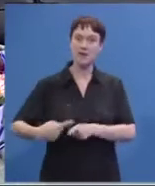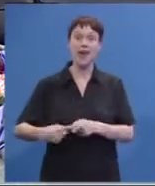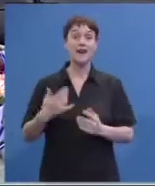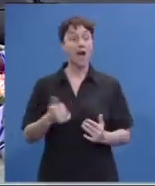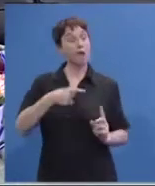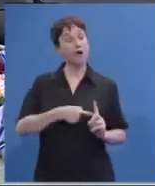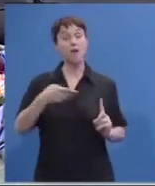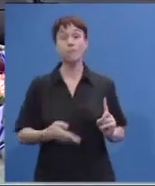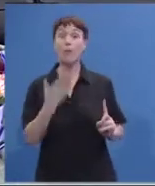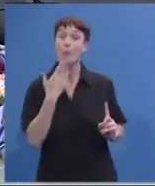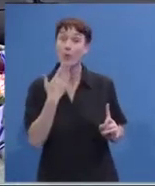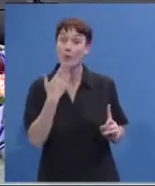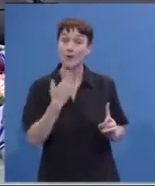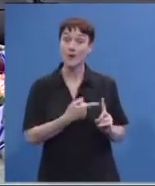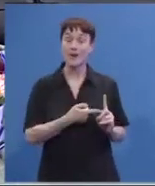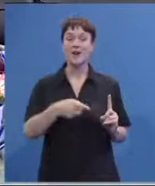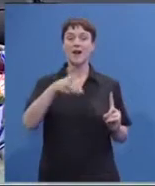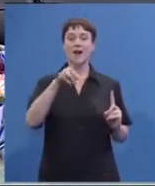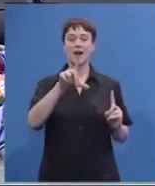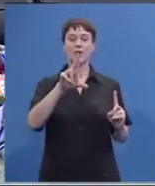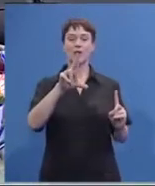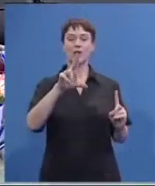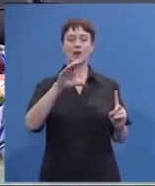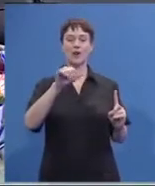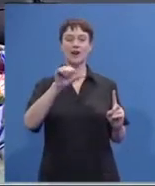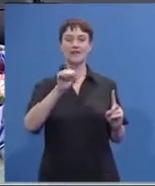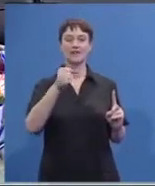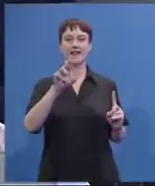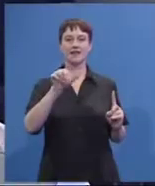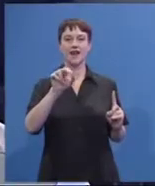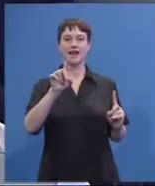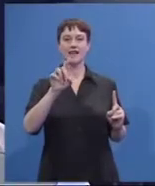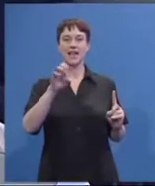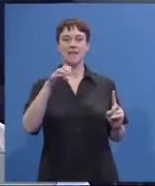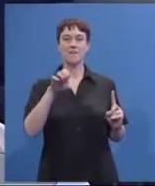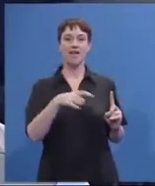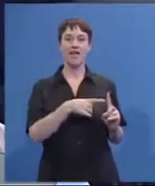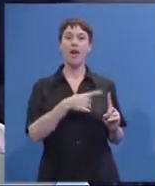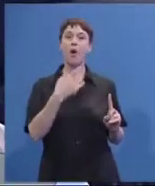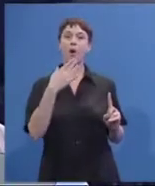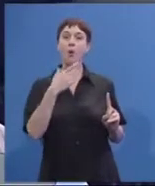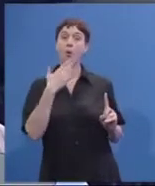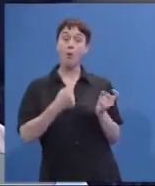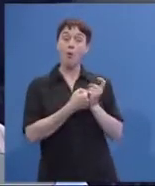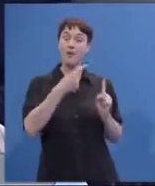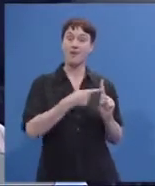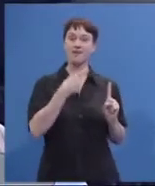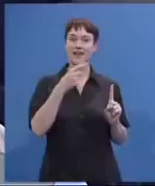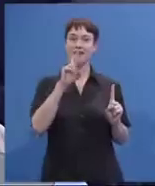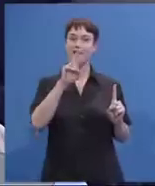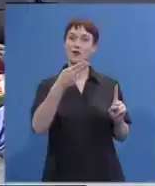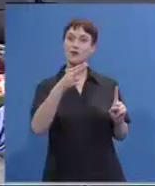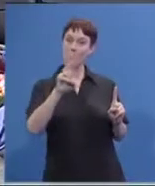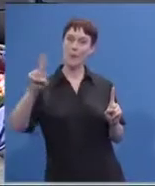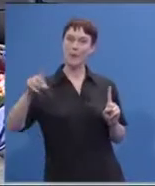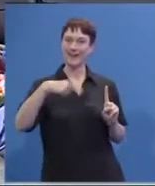captain. To his fans, he's known as Roo. Lucas Radebe is a true patriot, ambassador of this great nation, who no